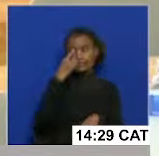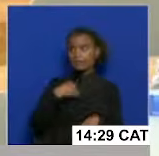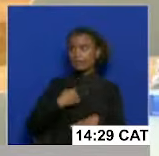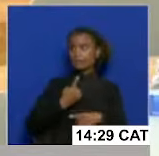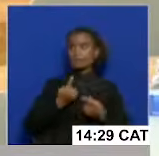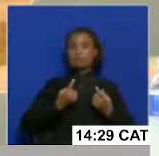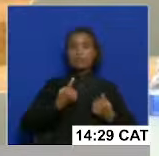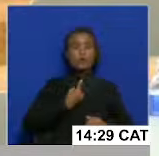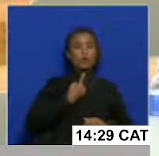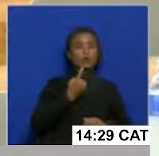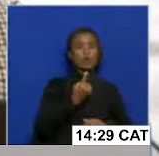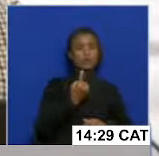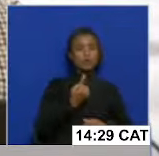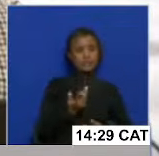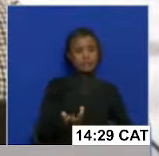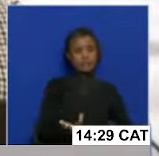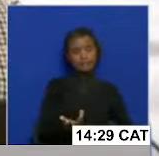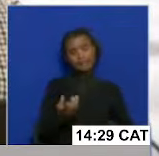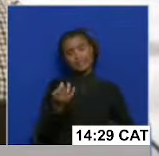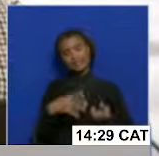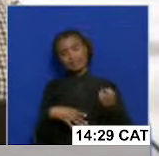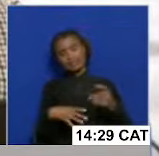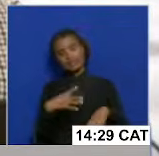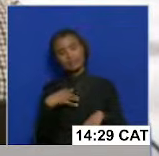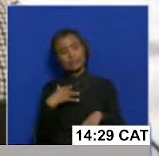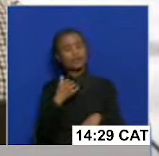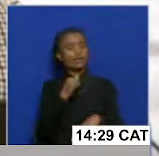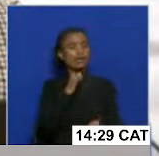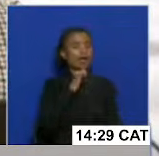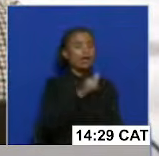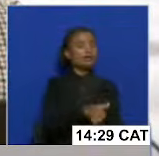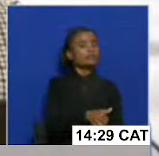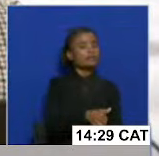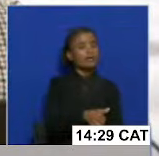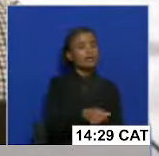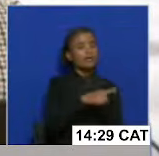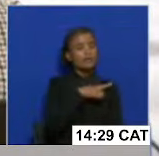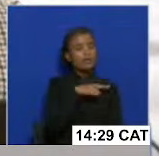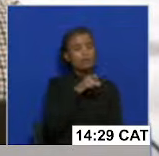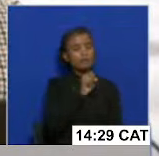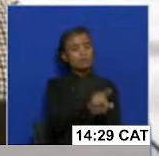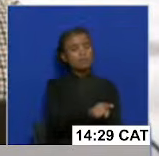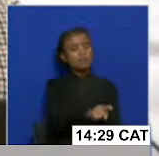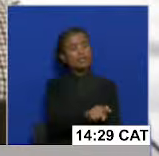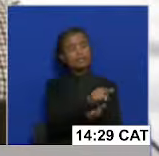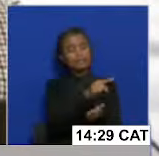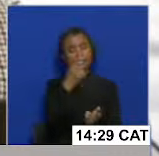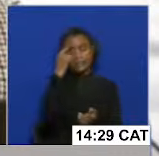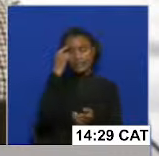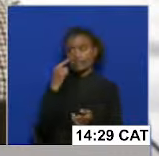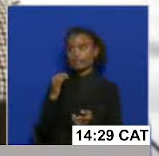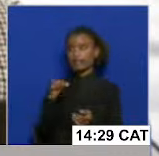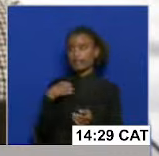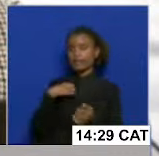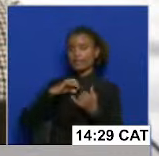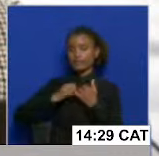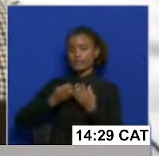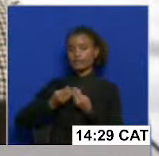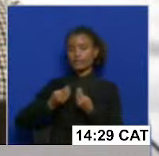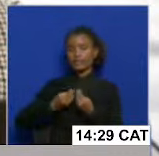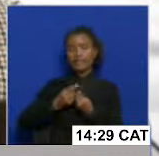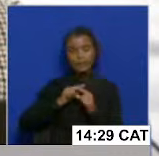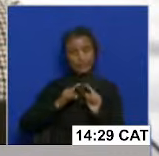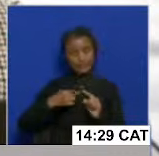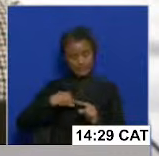answer just for her to think that I am working on it, even though I know that I was not doing